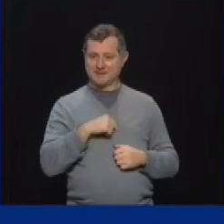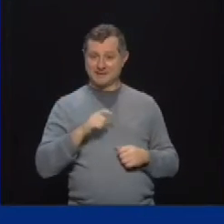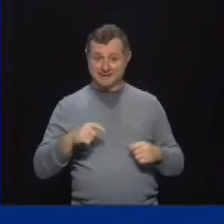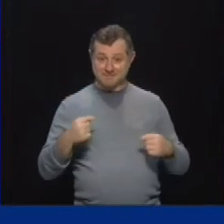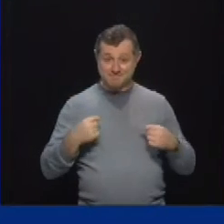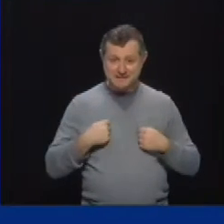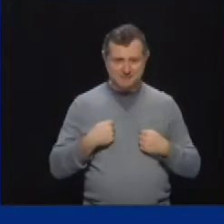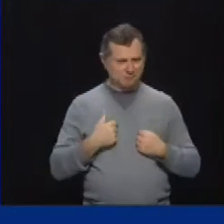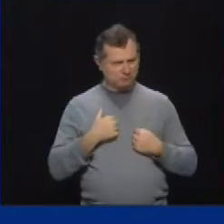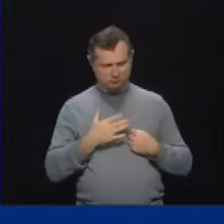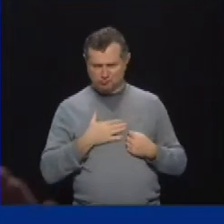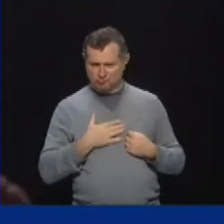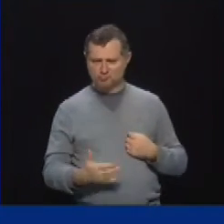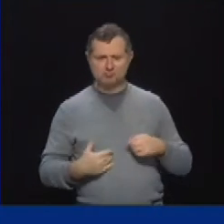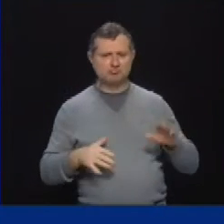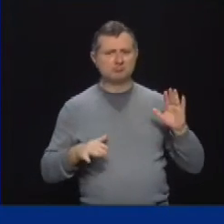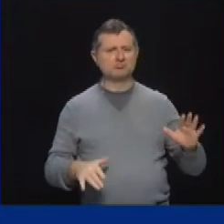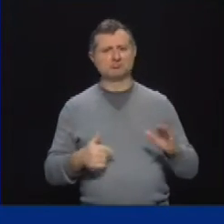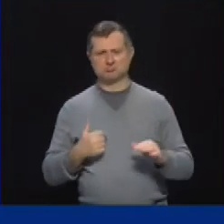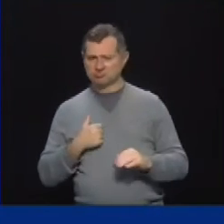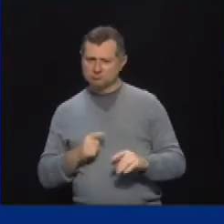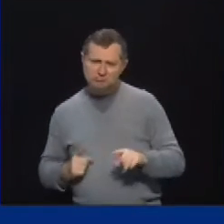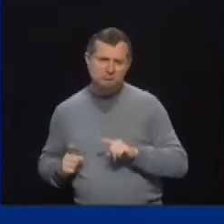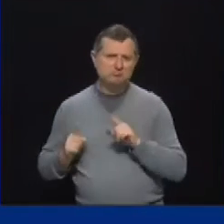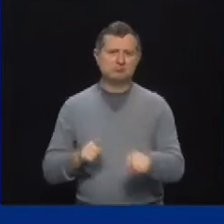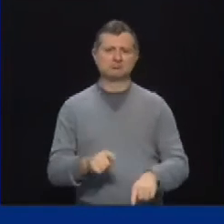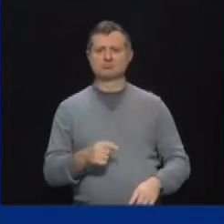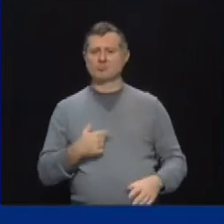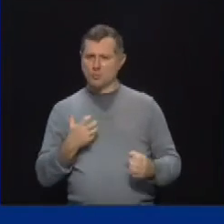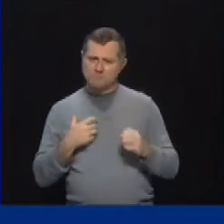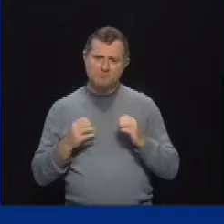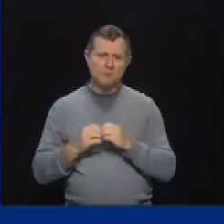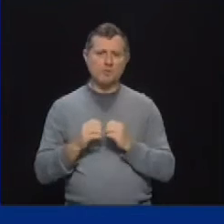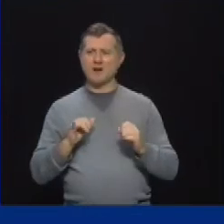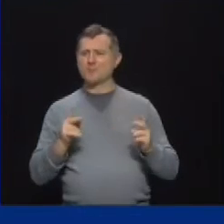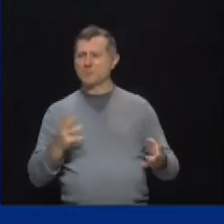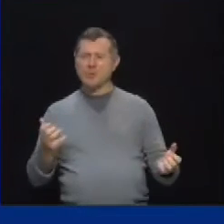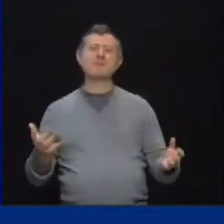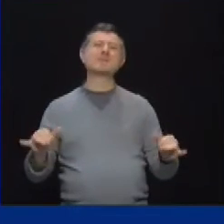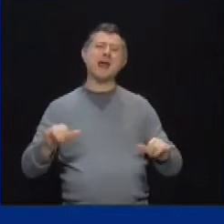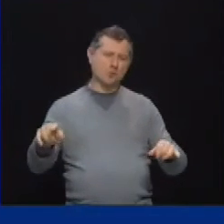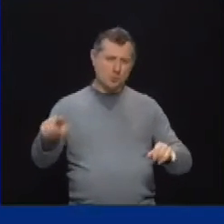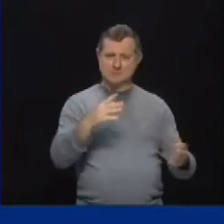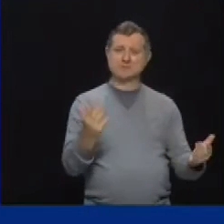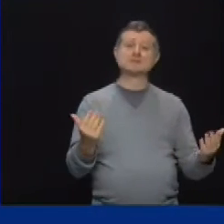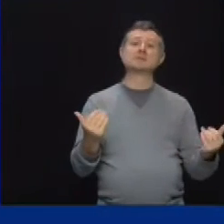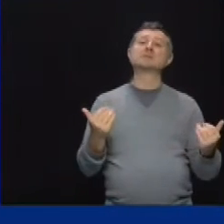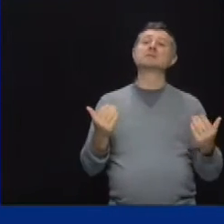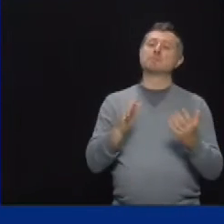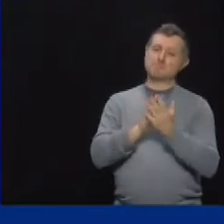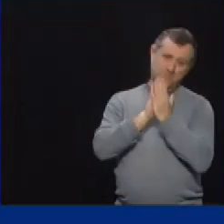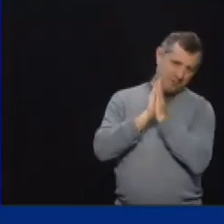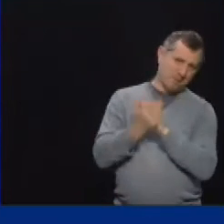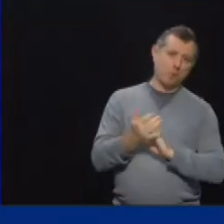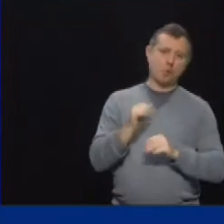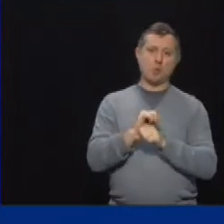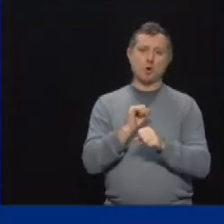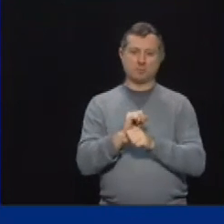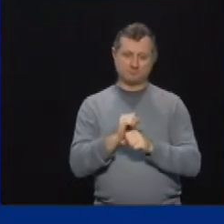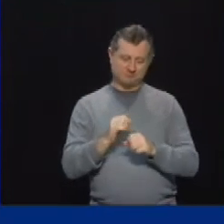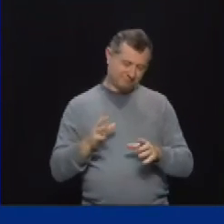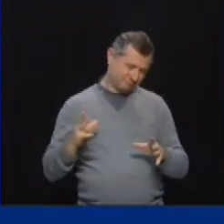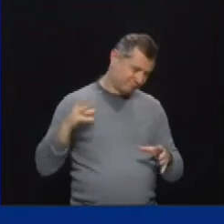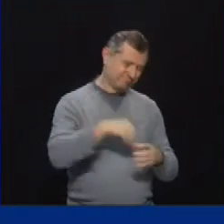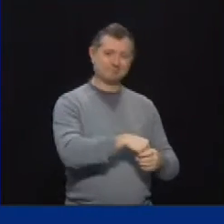sending out that alarm as we speak. I need more people to become healthcare workers. I've been to many of the workforce development programs.